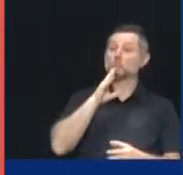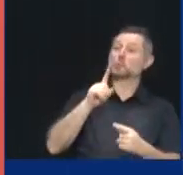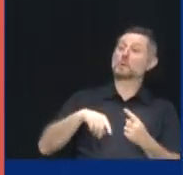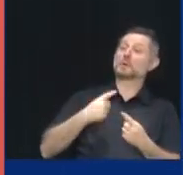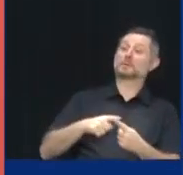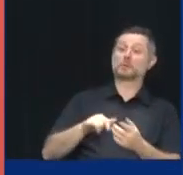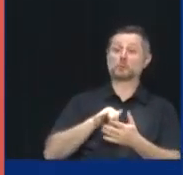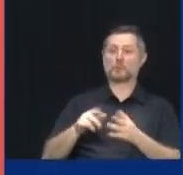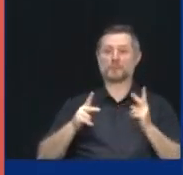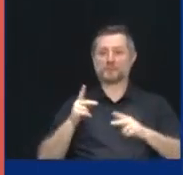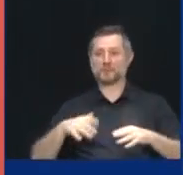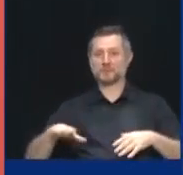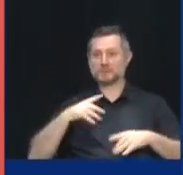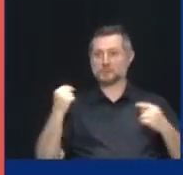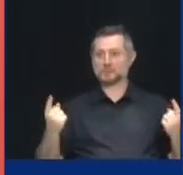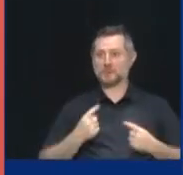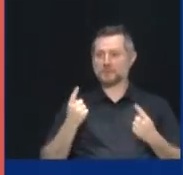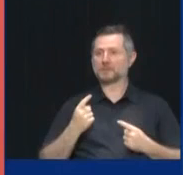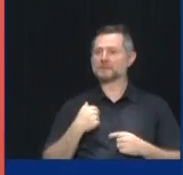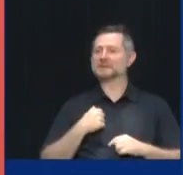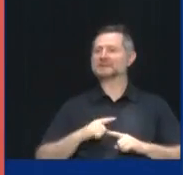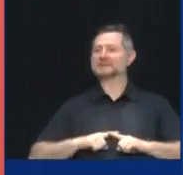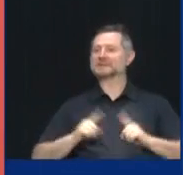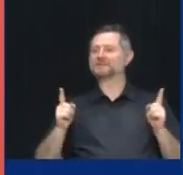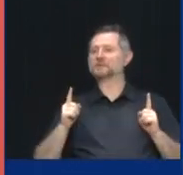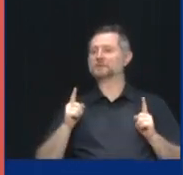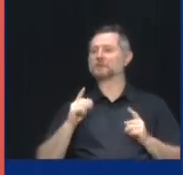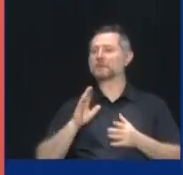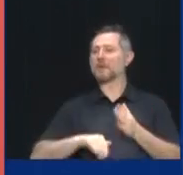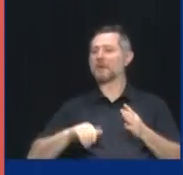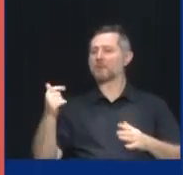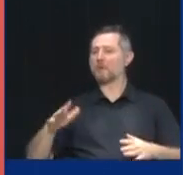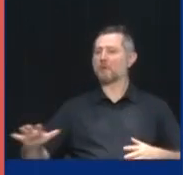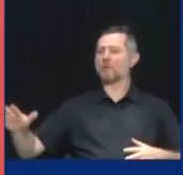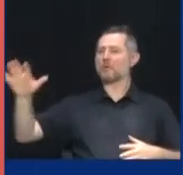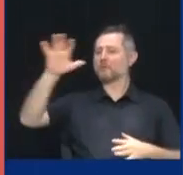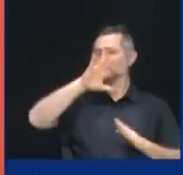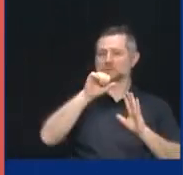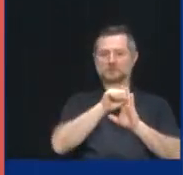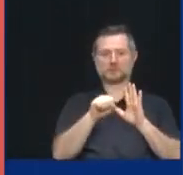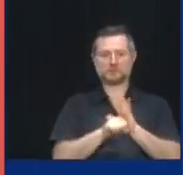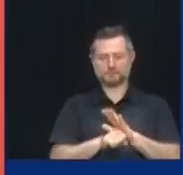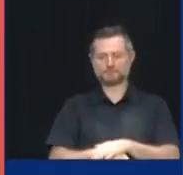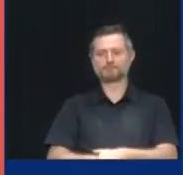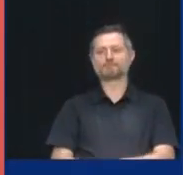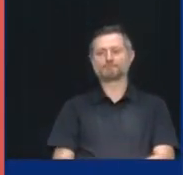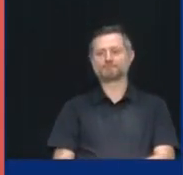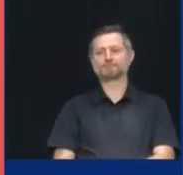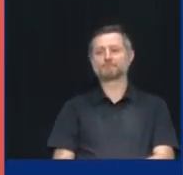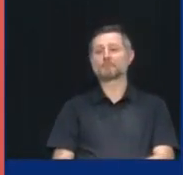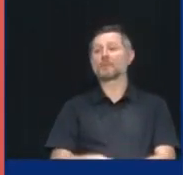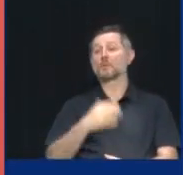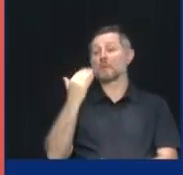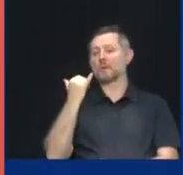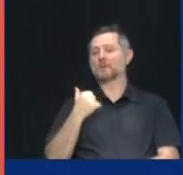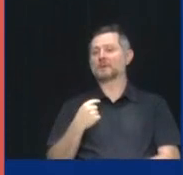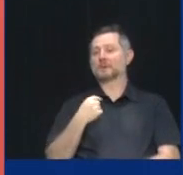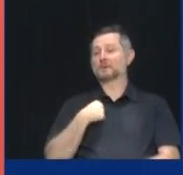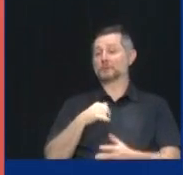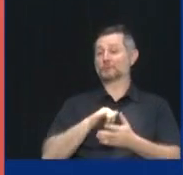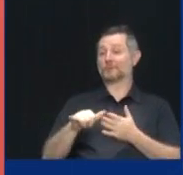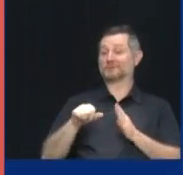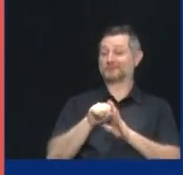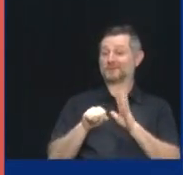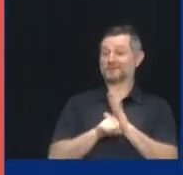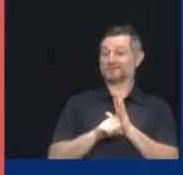it's different than when most other states do something. Because when New York State does something, it sets